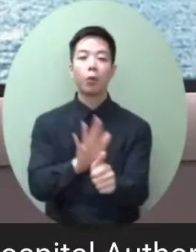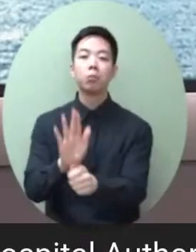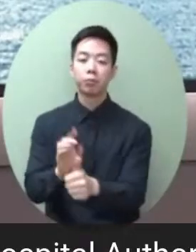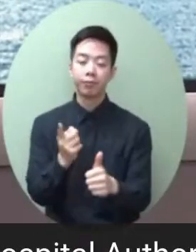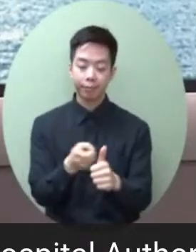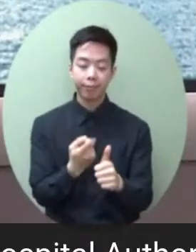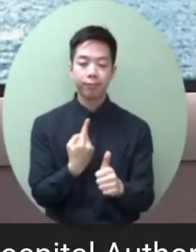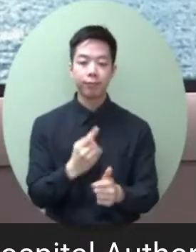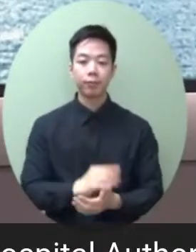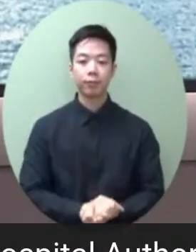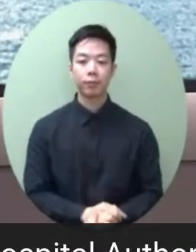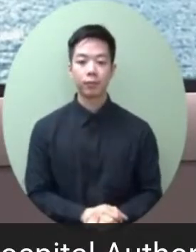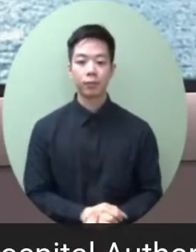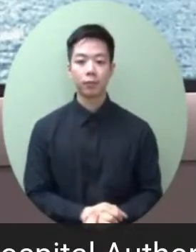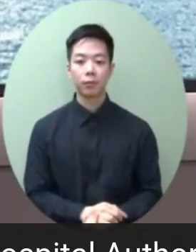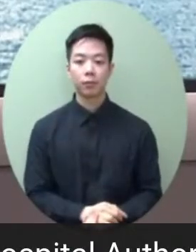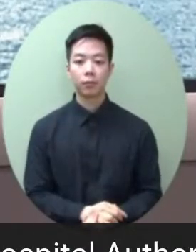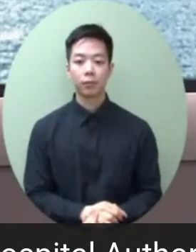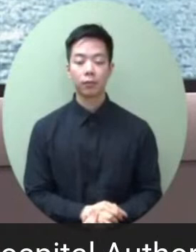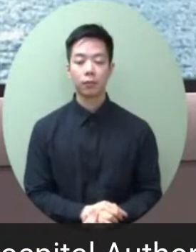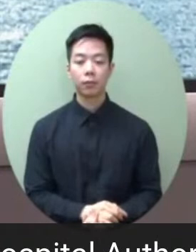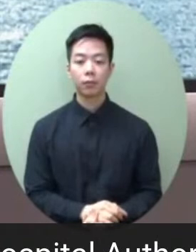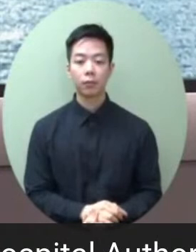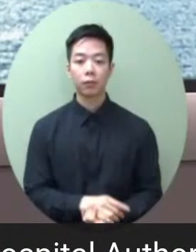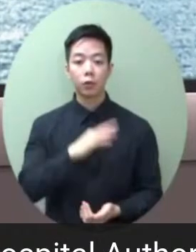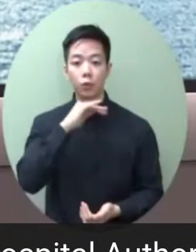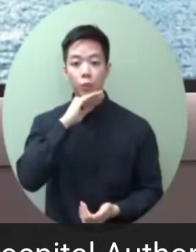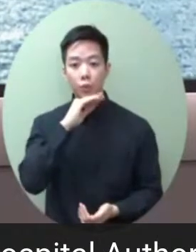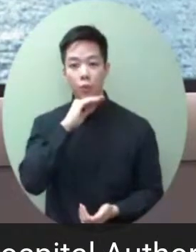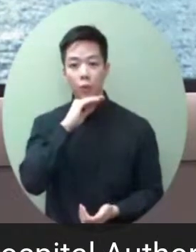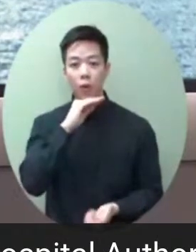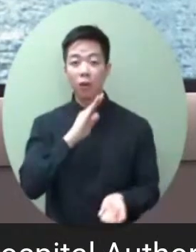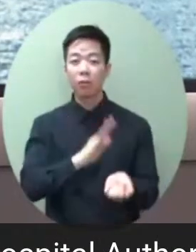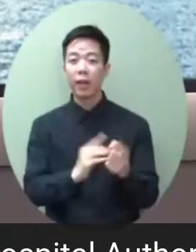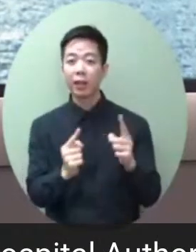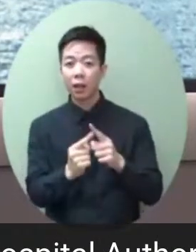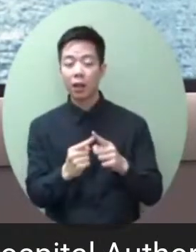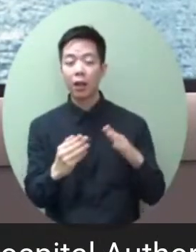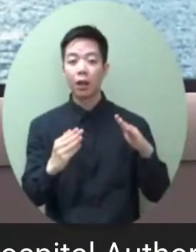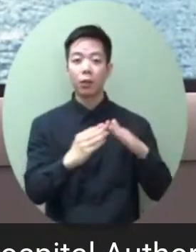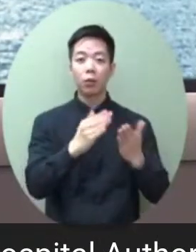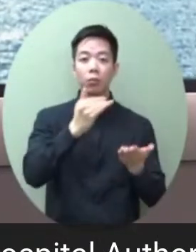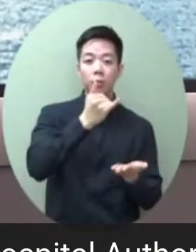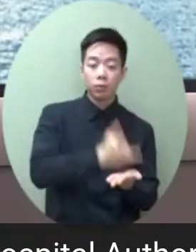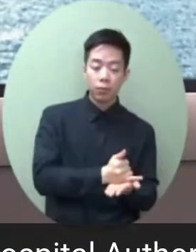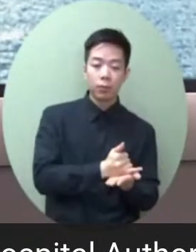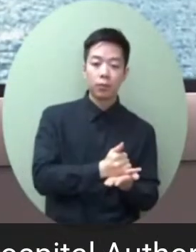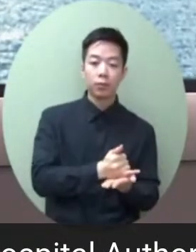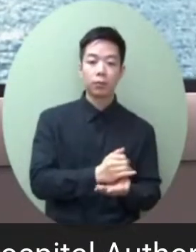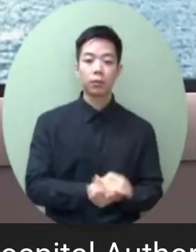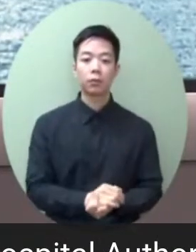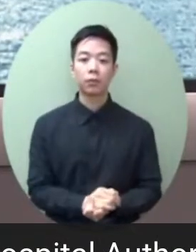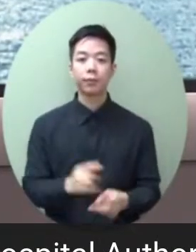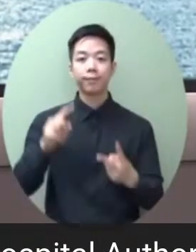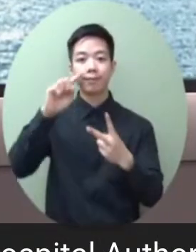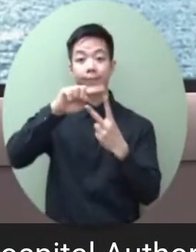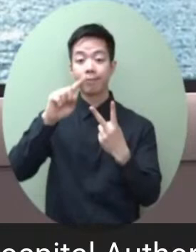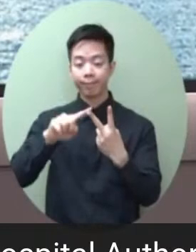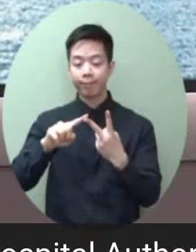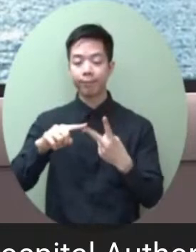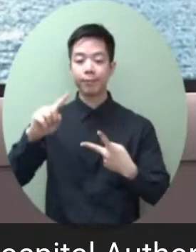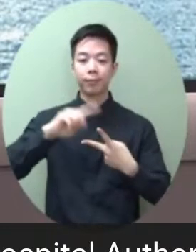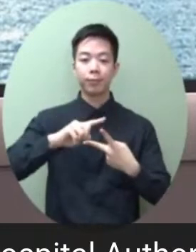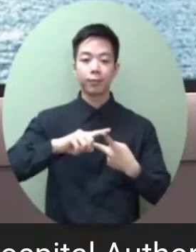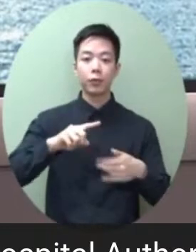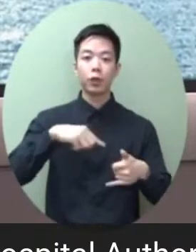in need. So therefore, those in serious condition and elderly would be given priority to be sent to hospital. Those who are remaining in